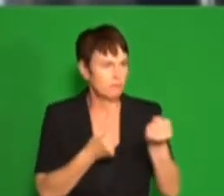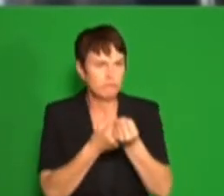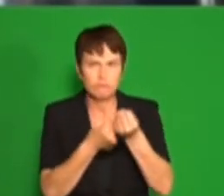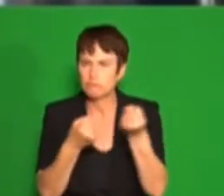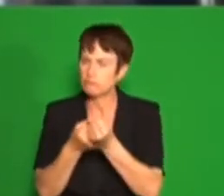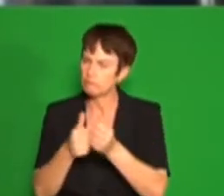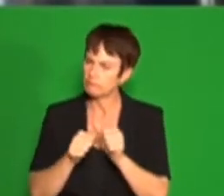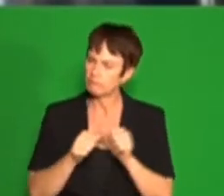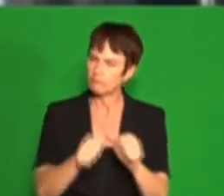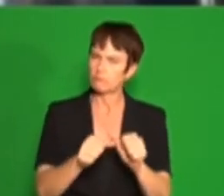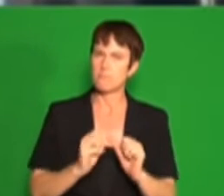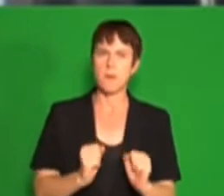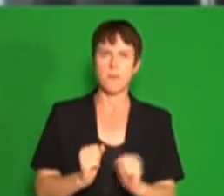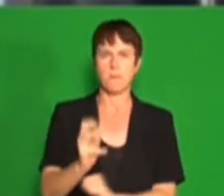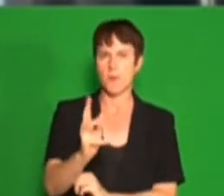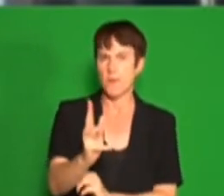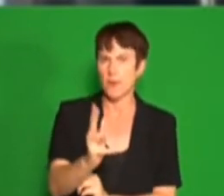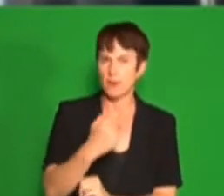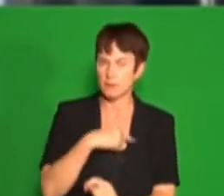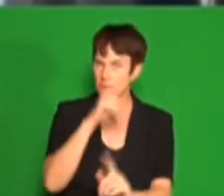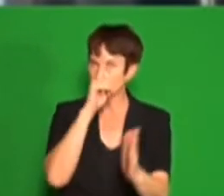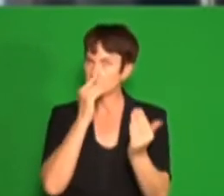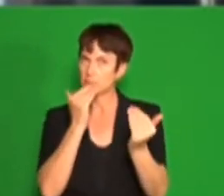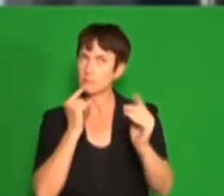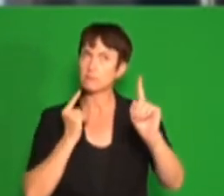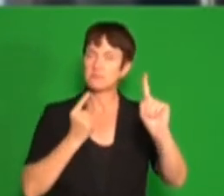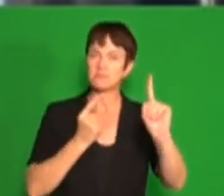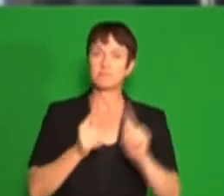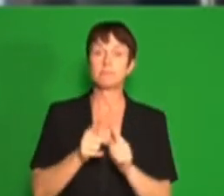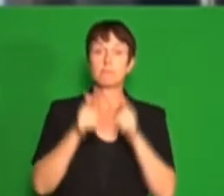on implementing prudent macroeconomic policies